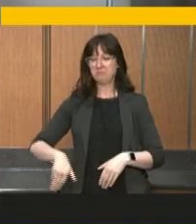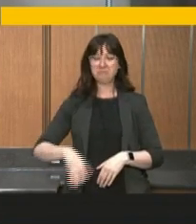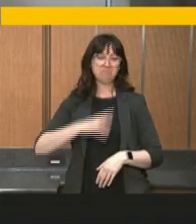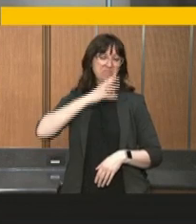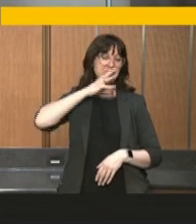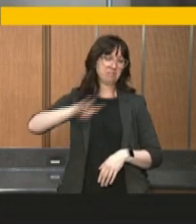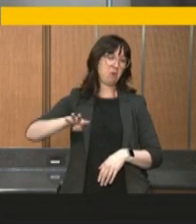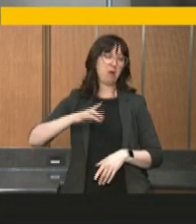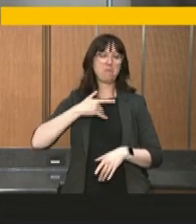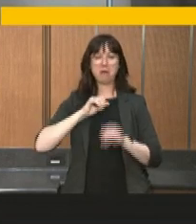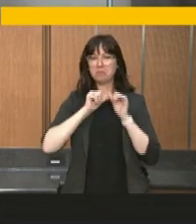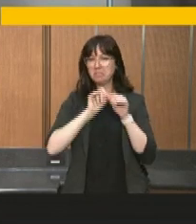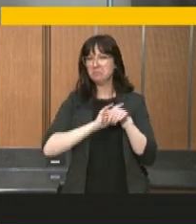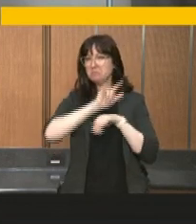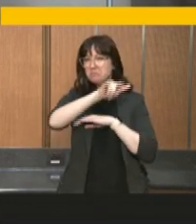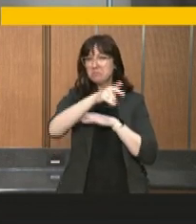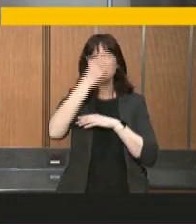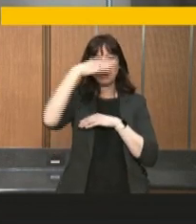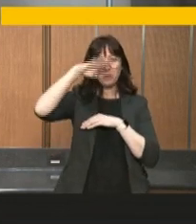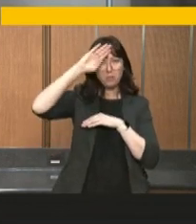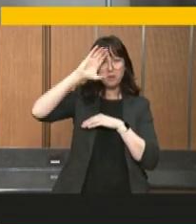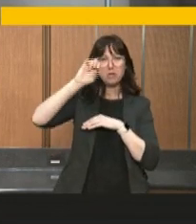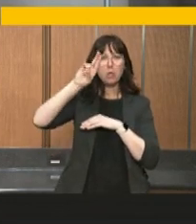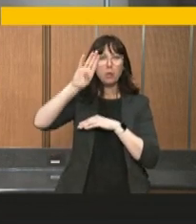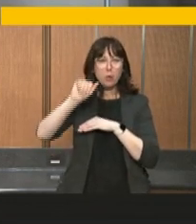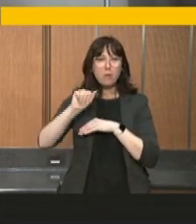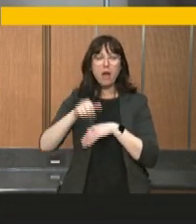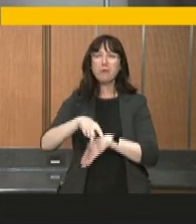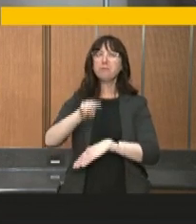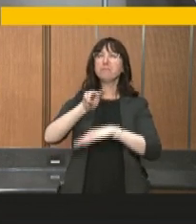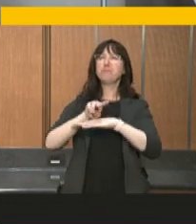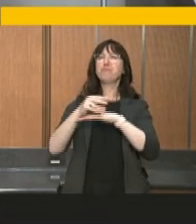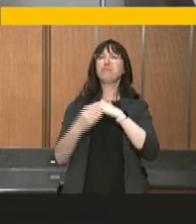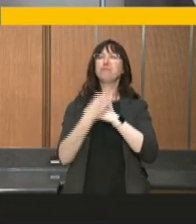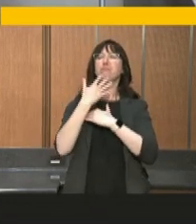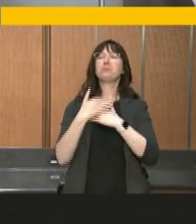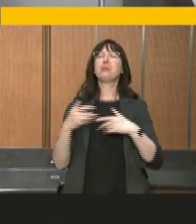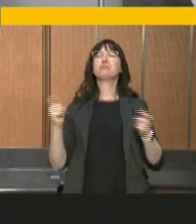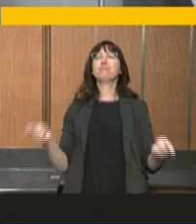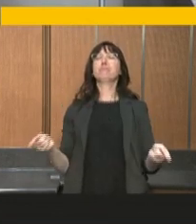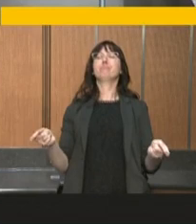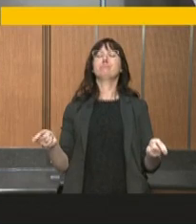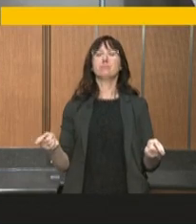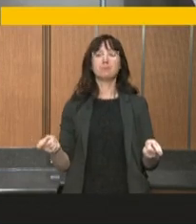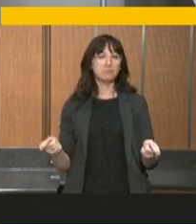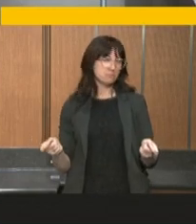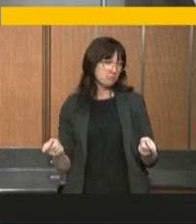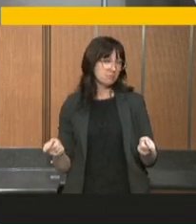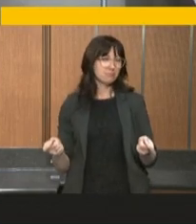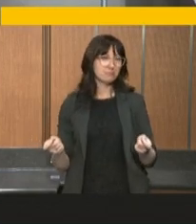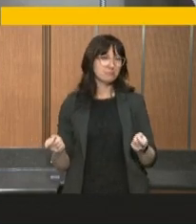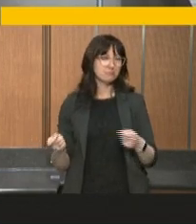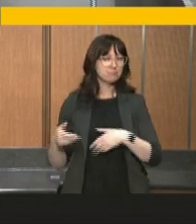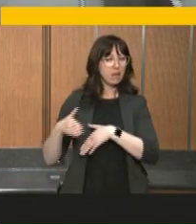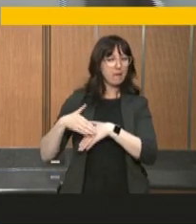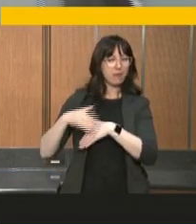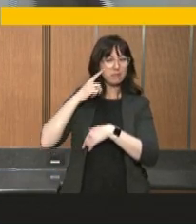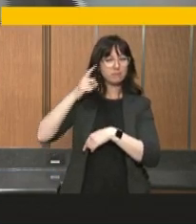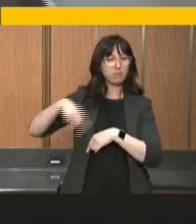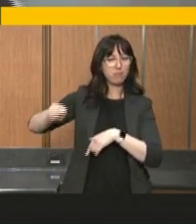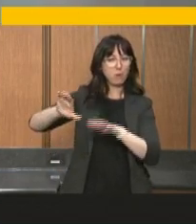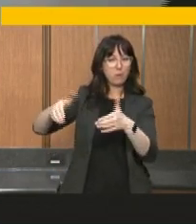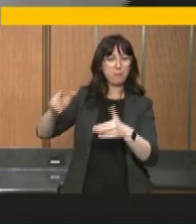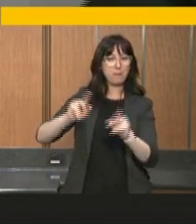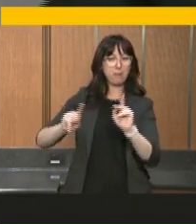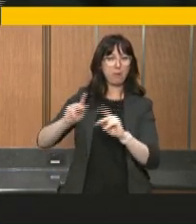to Cuba and get a tan. What do you tell those people who are making that decision? Because they